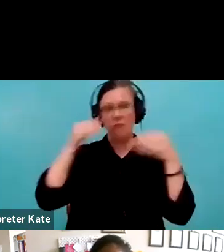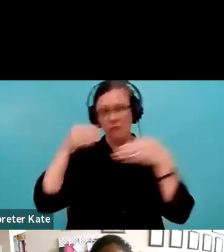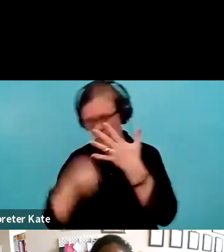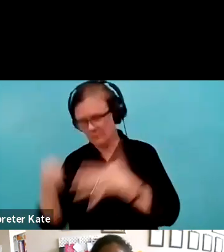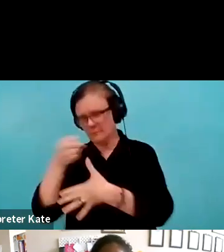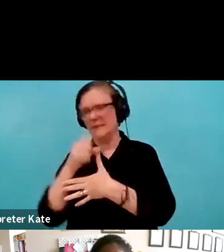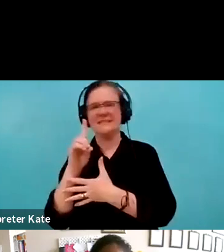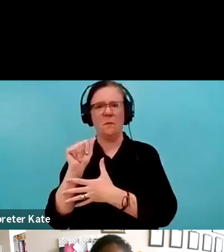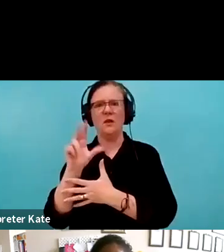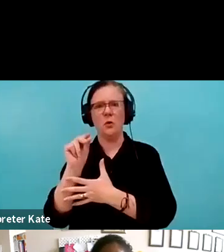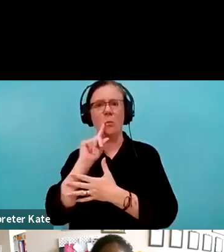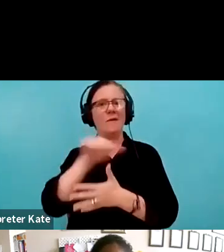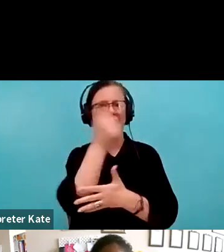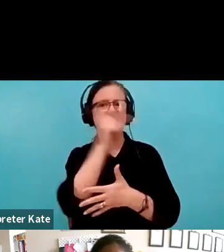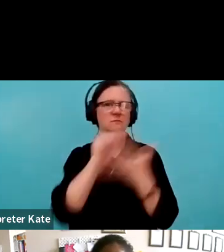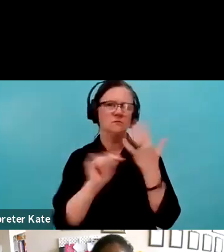disability.